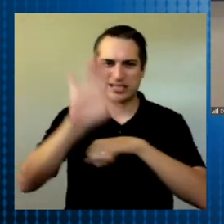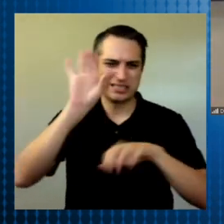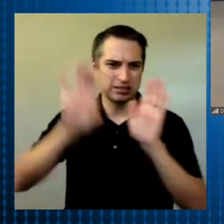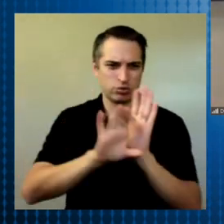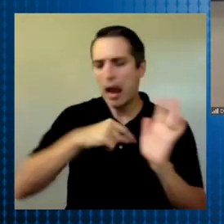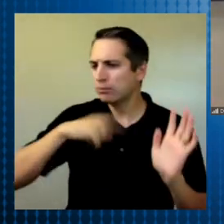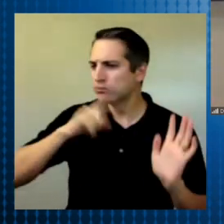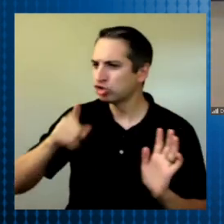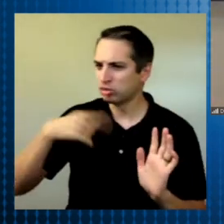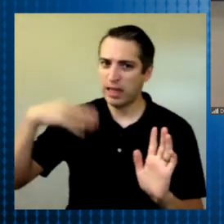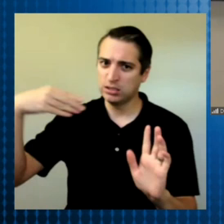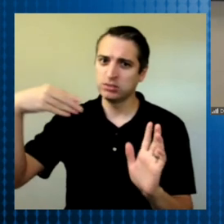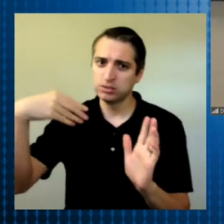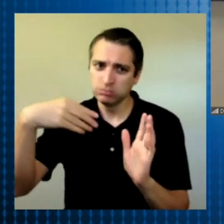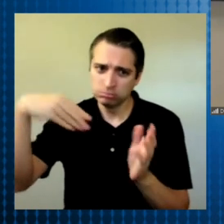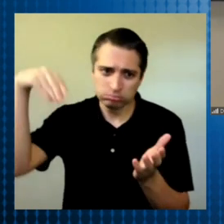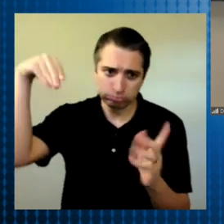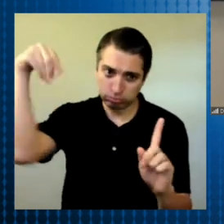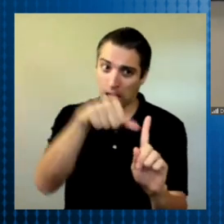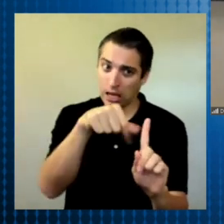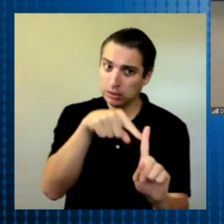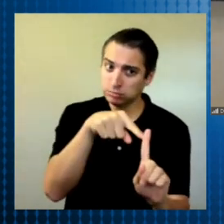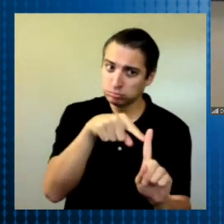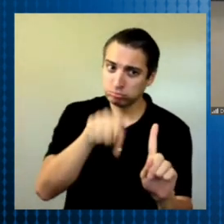now. The bro got paid, I'm sure of that.